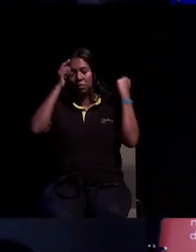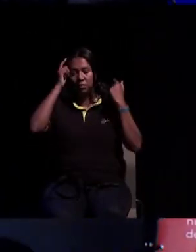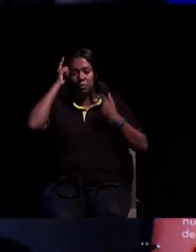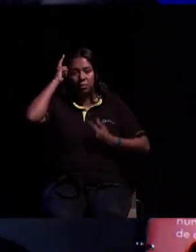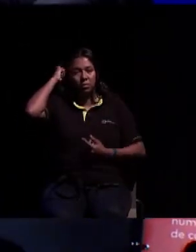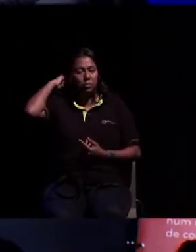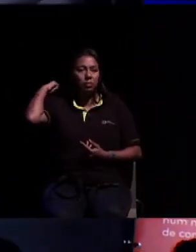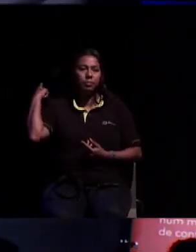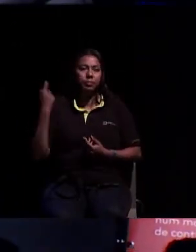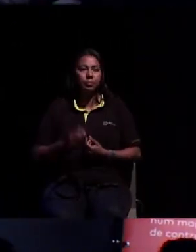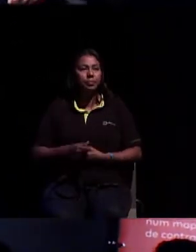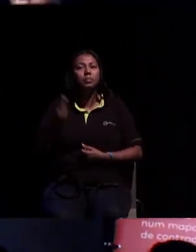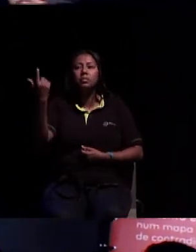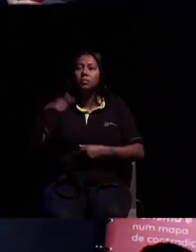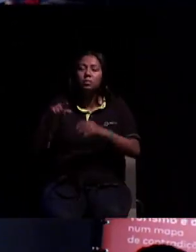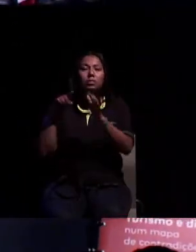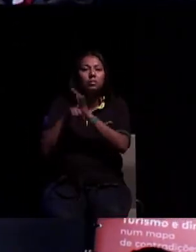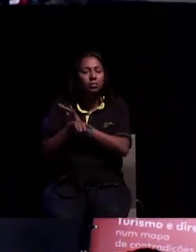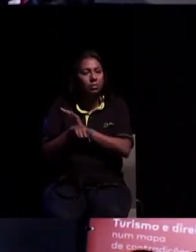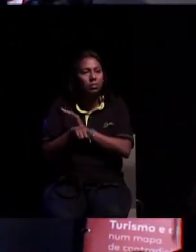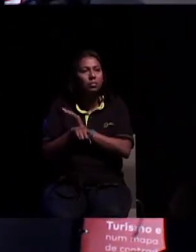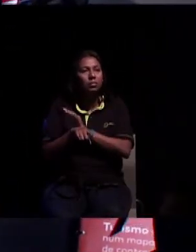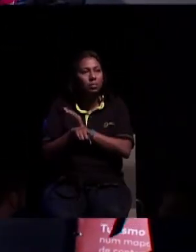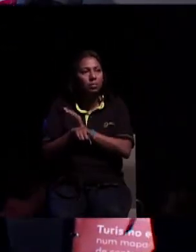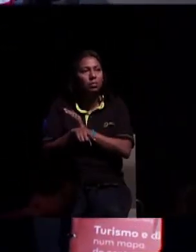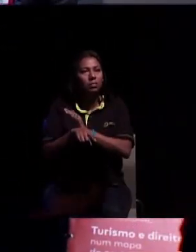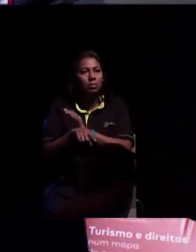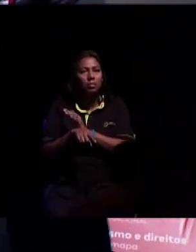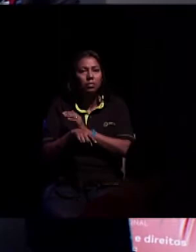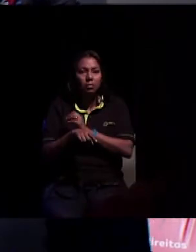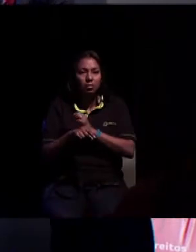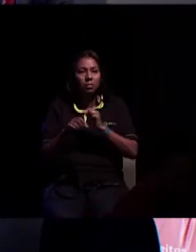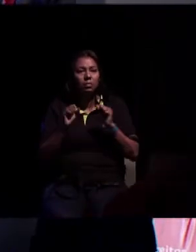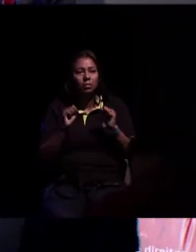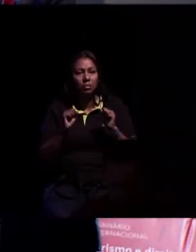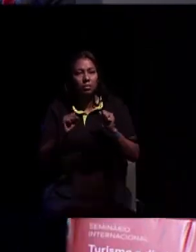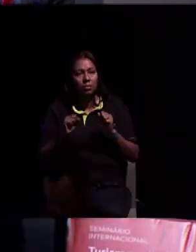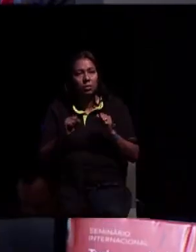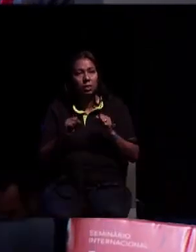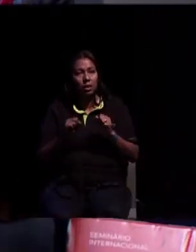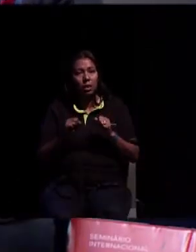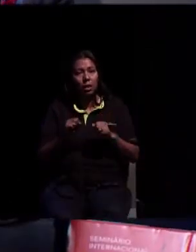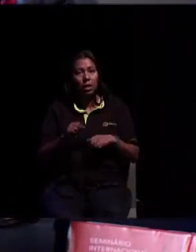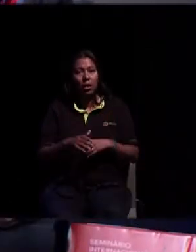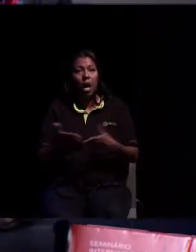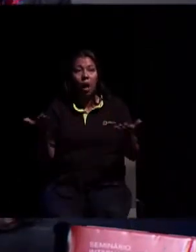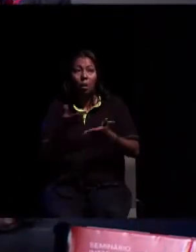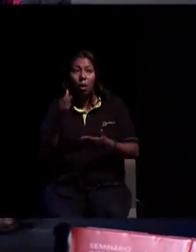Tenho já umas perguntas dirigidas personalmente, Freya.